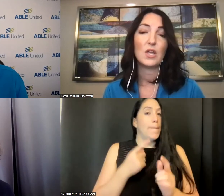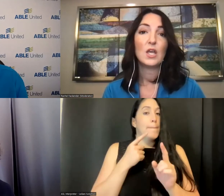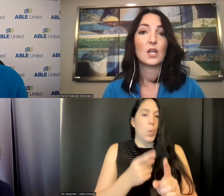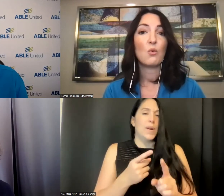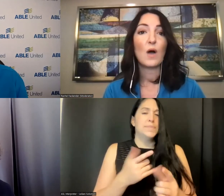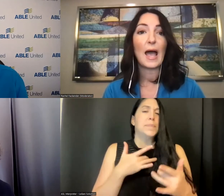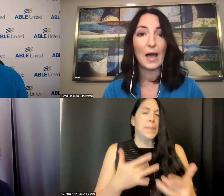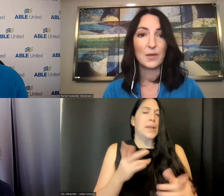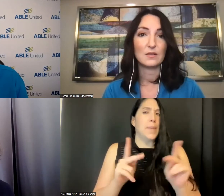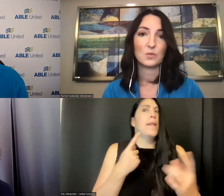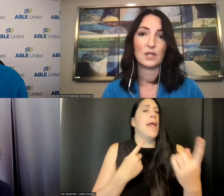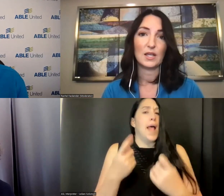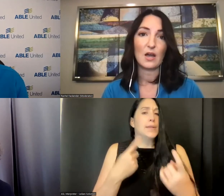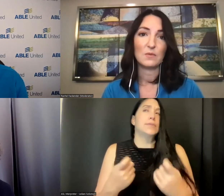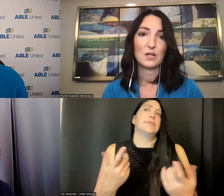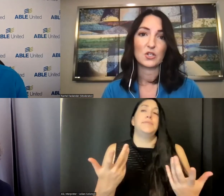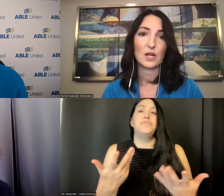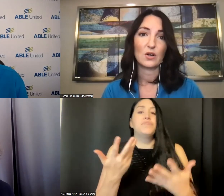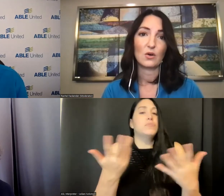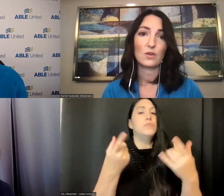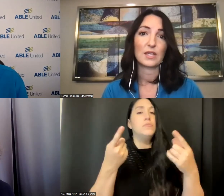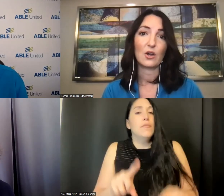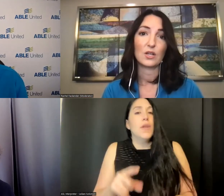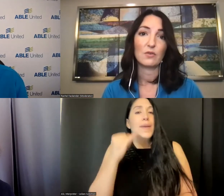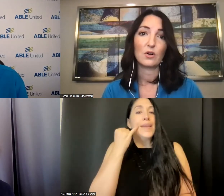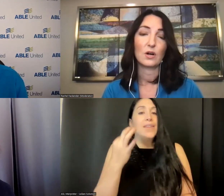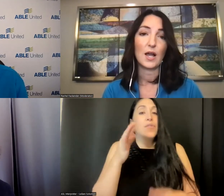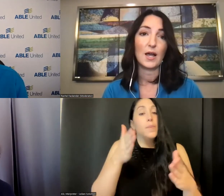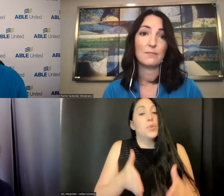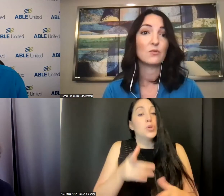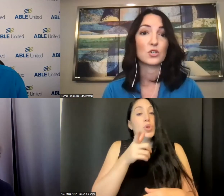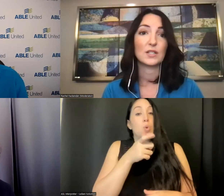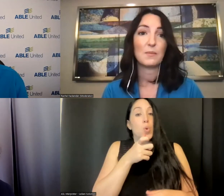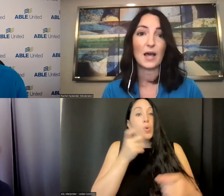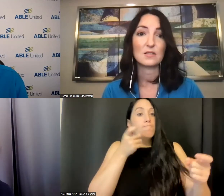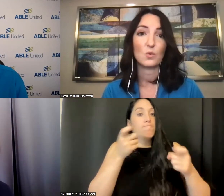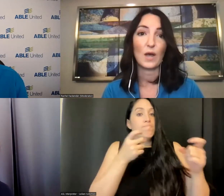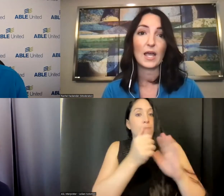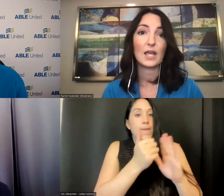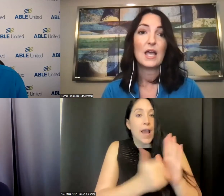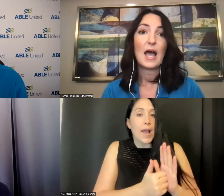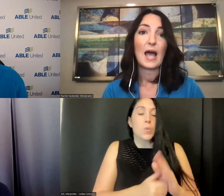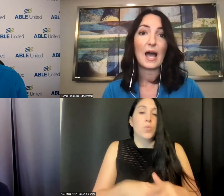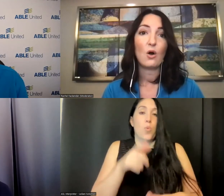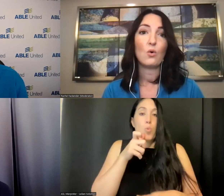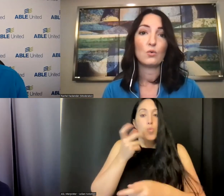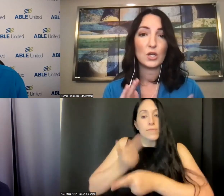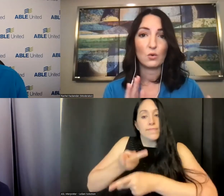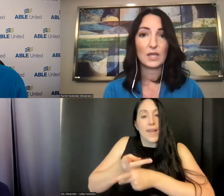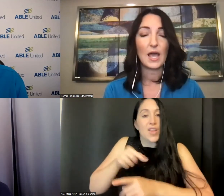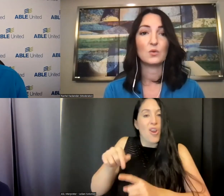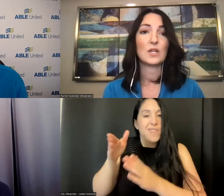of, what happens when the account administrator or the caregiver unfortunately passes away?